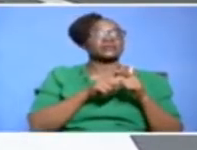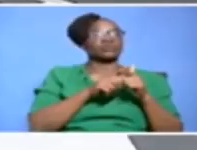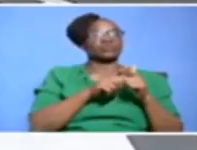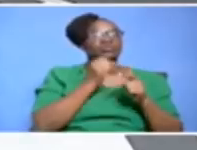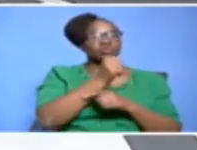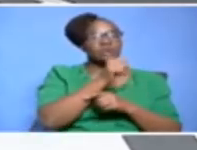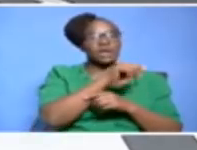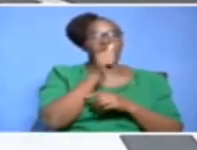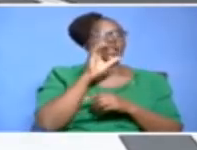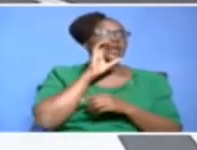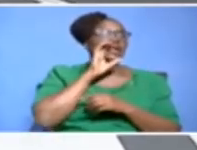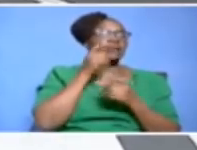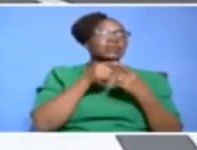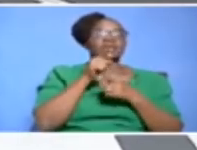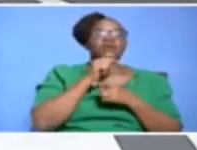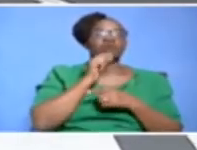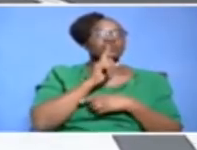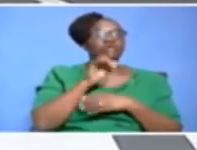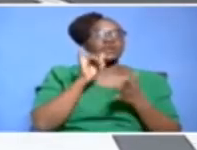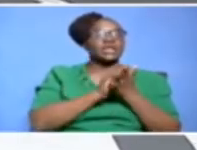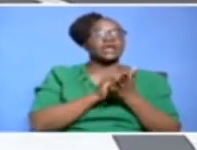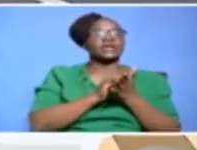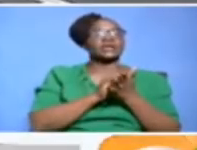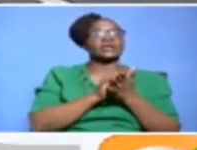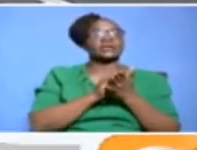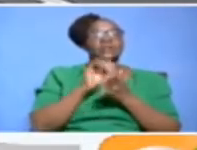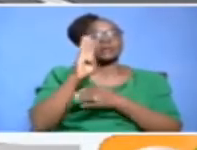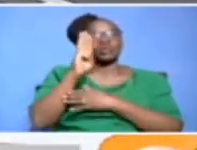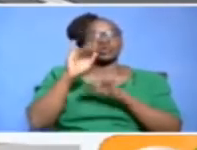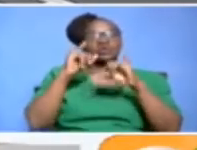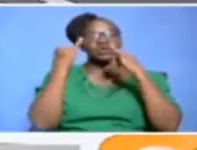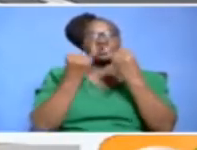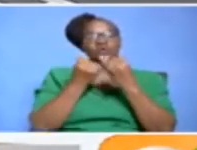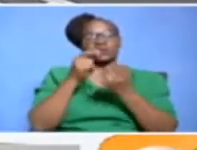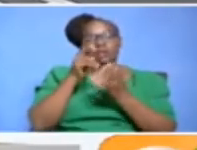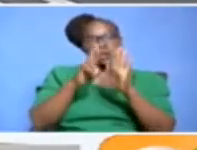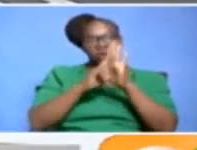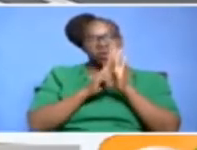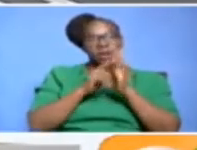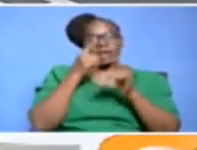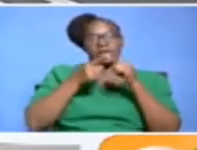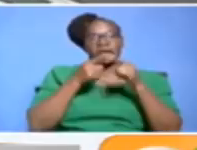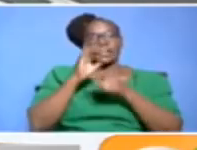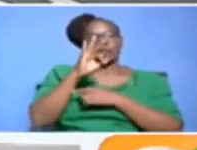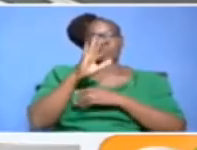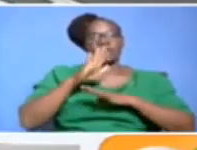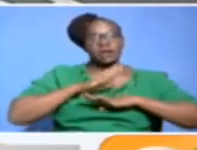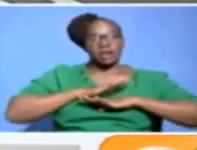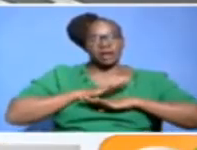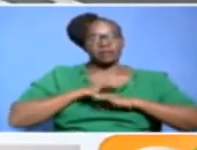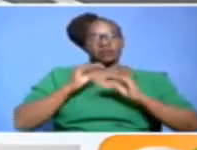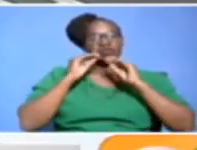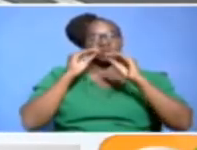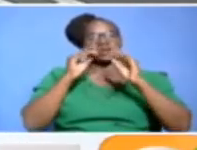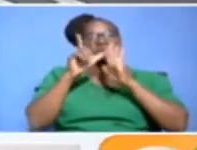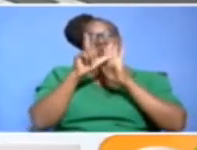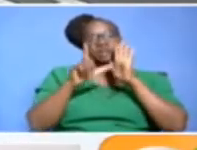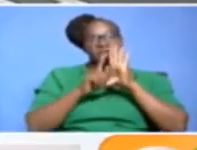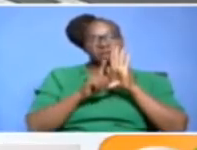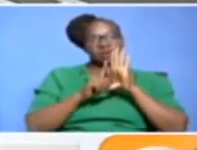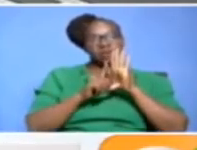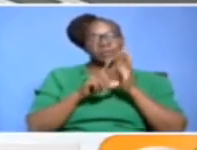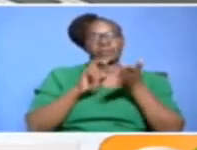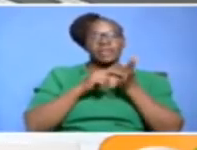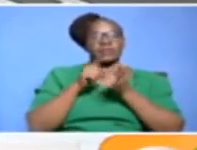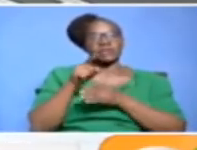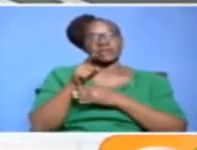said he wasn't convinced that the Borstal institution, which requires at least 3 years, would be sufficient enough to teach him a lesson. So he